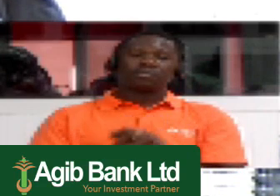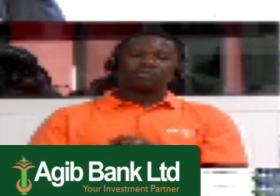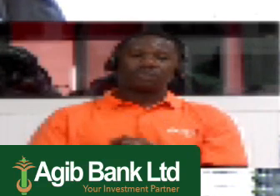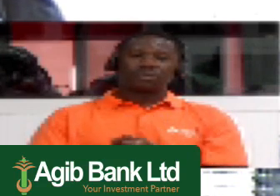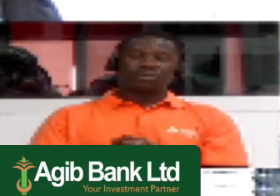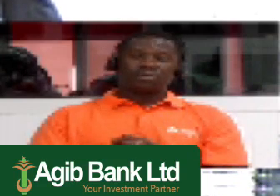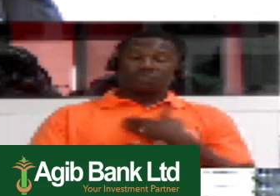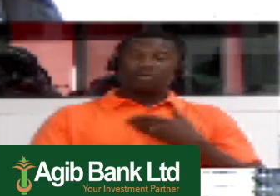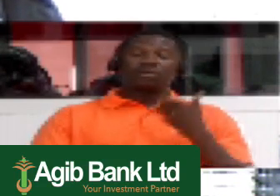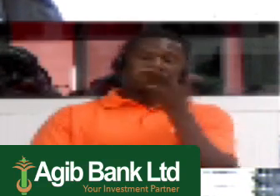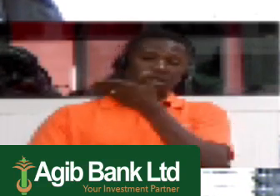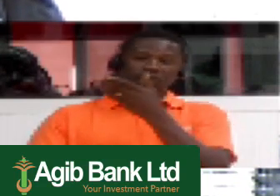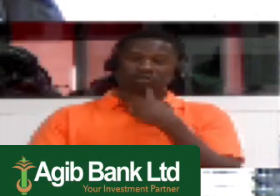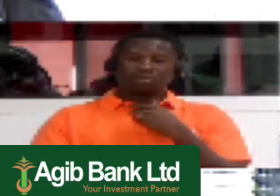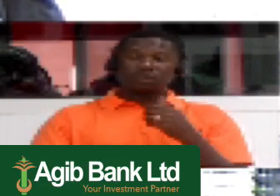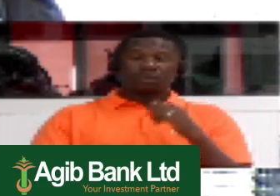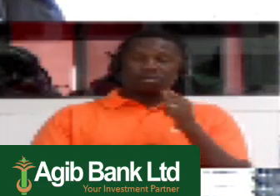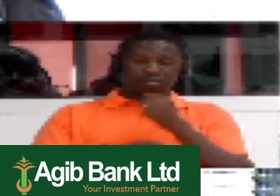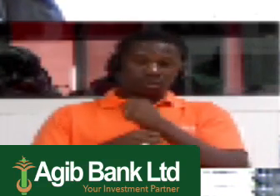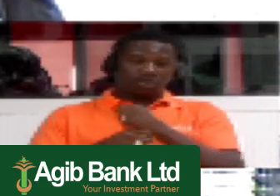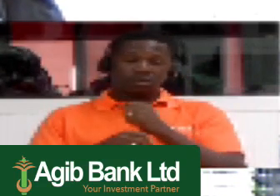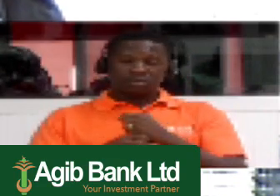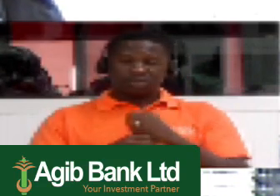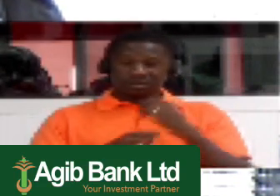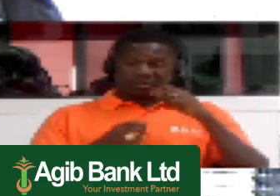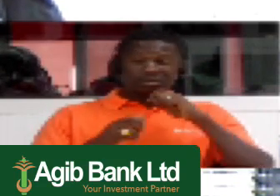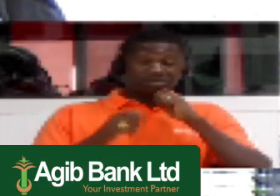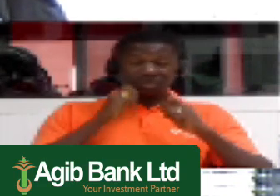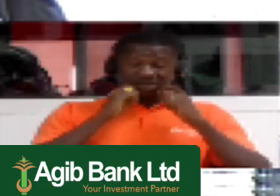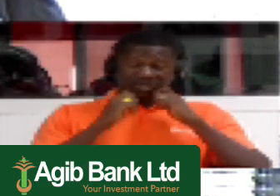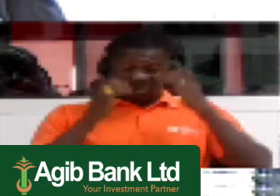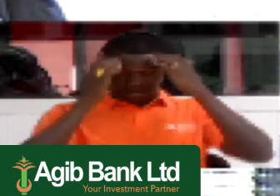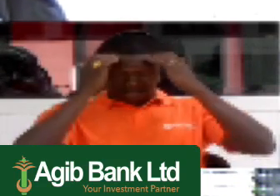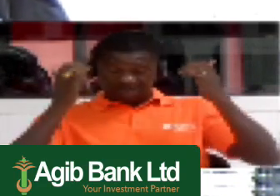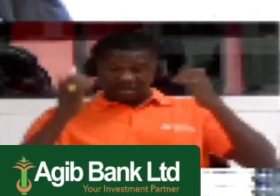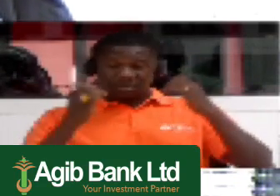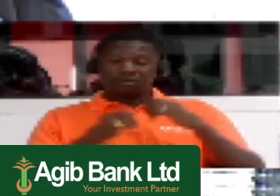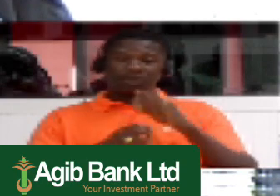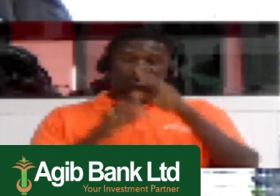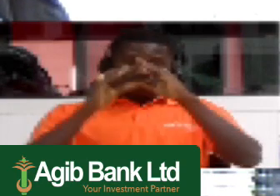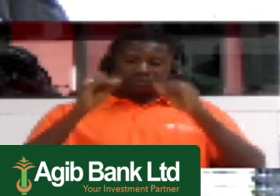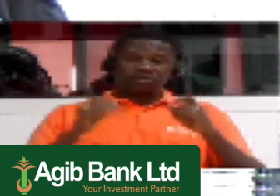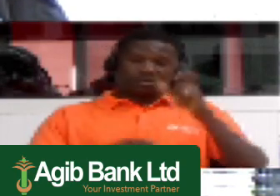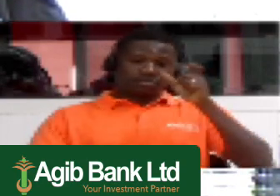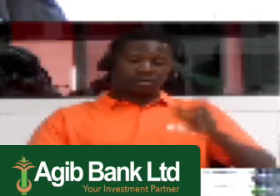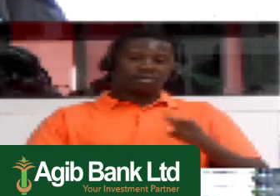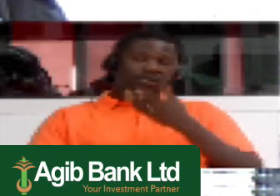Intelligent officer. You will go there and become their intelligent officers. He